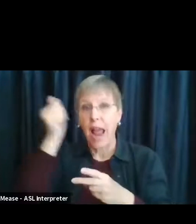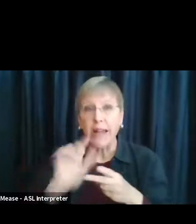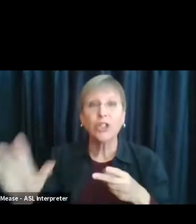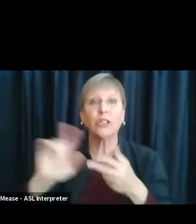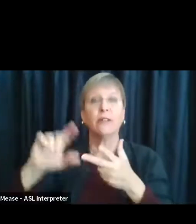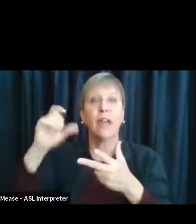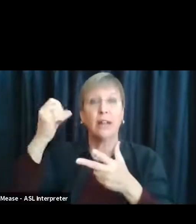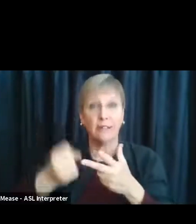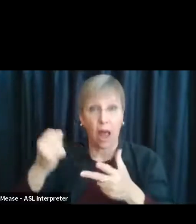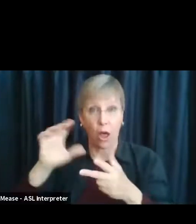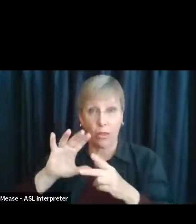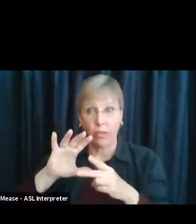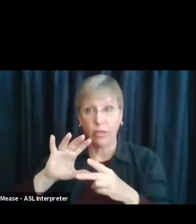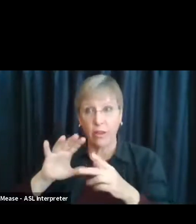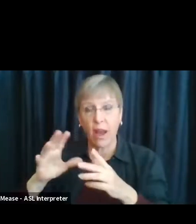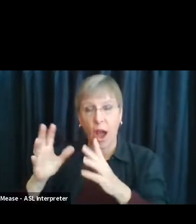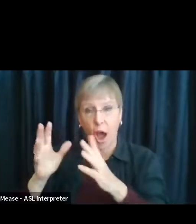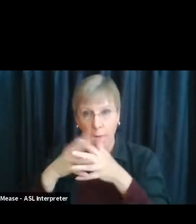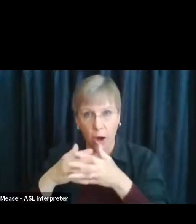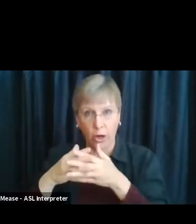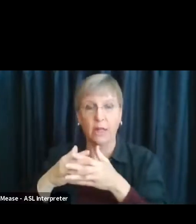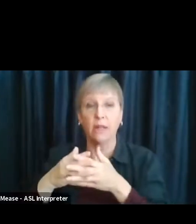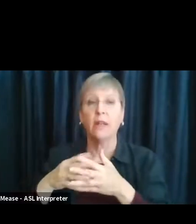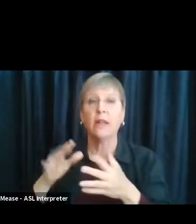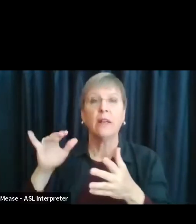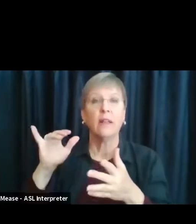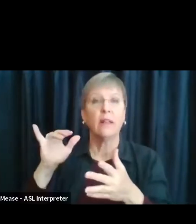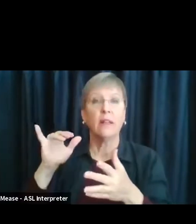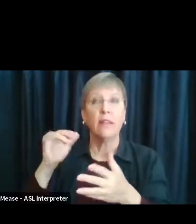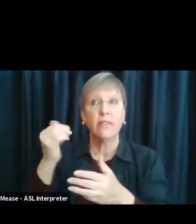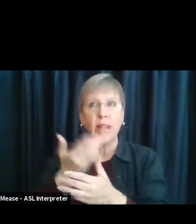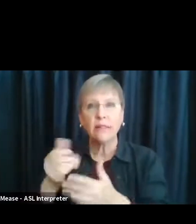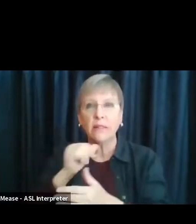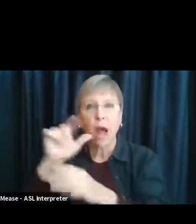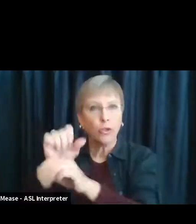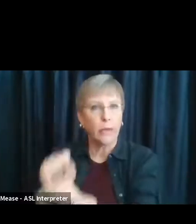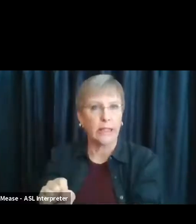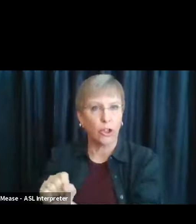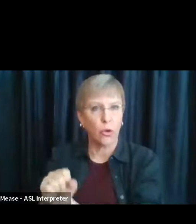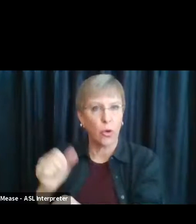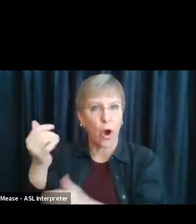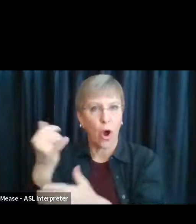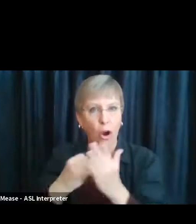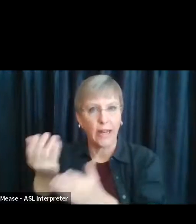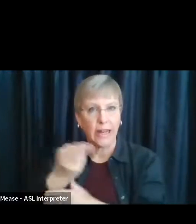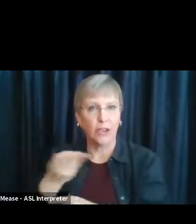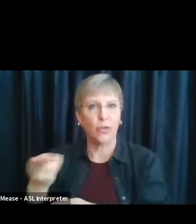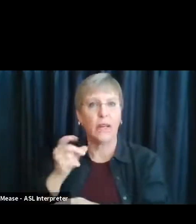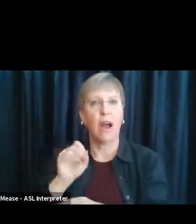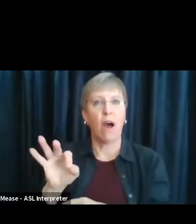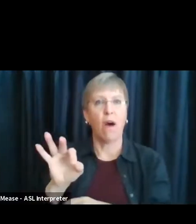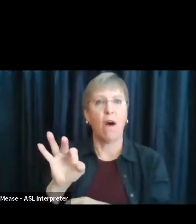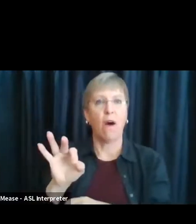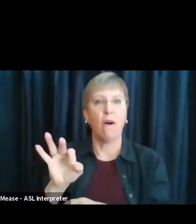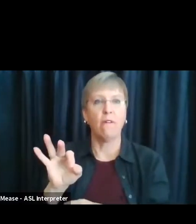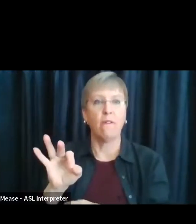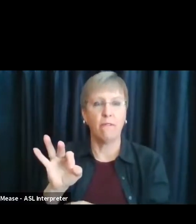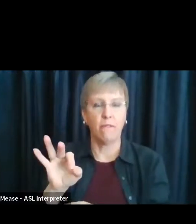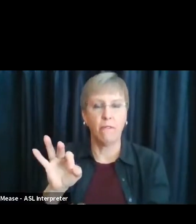arts, everything that is not in the traditional art history of